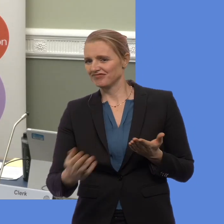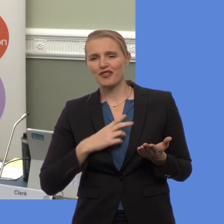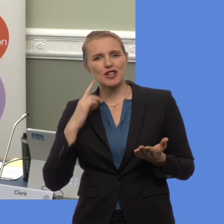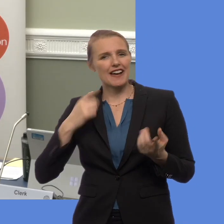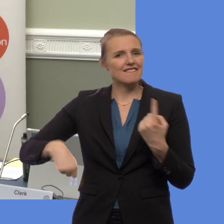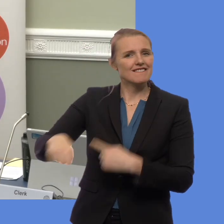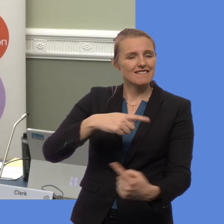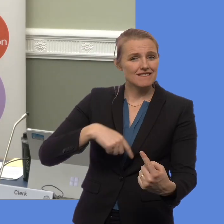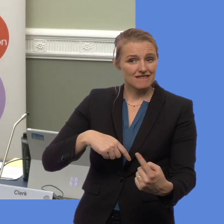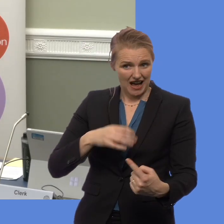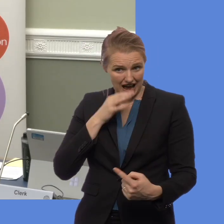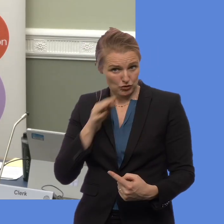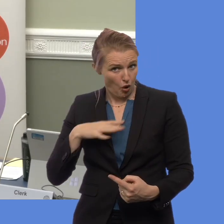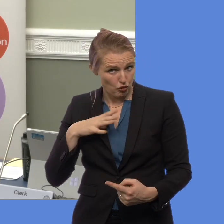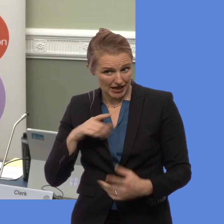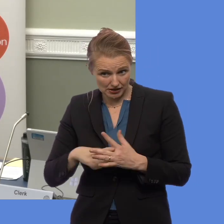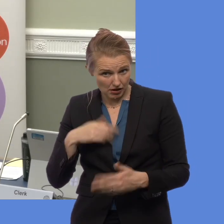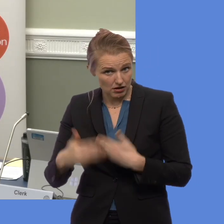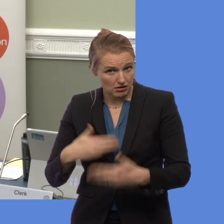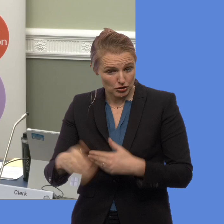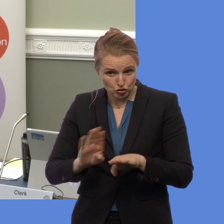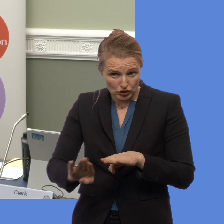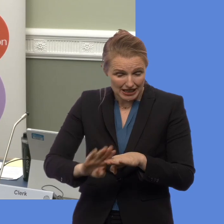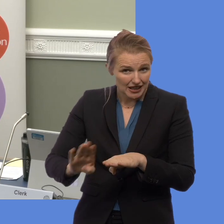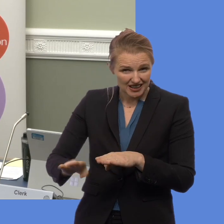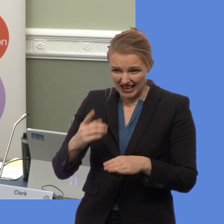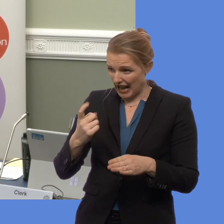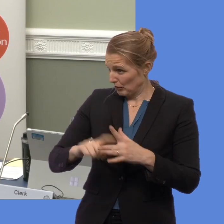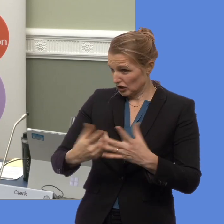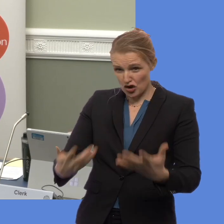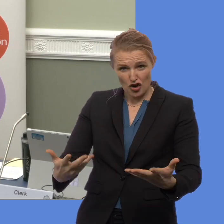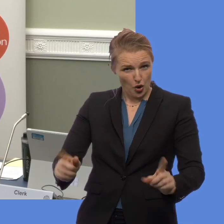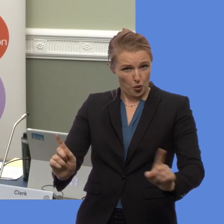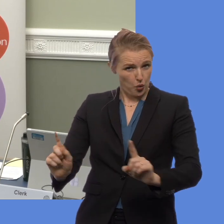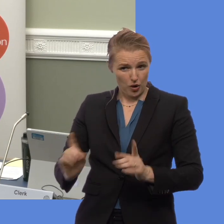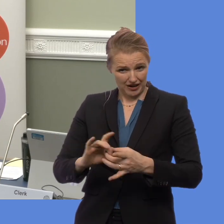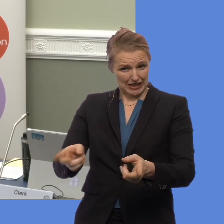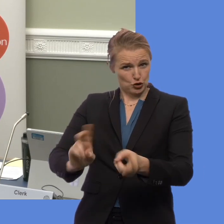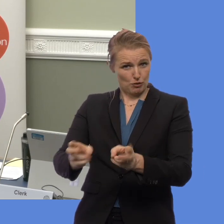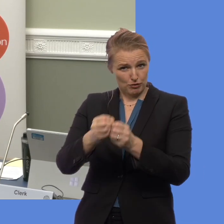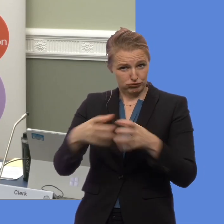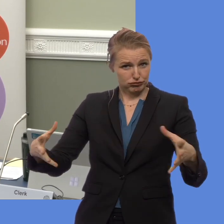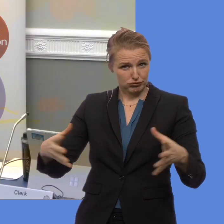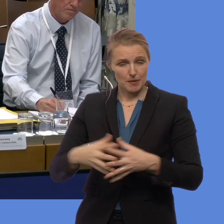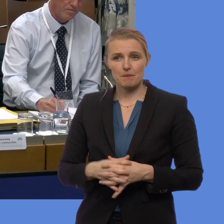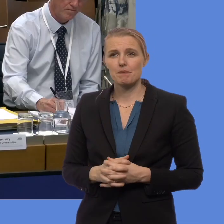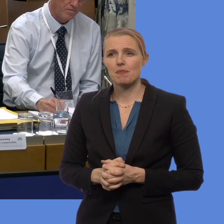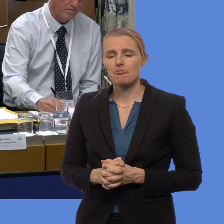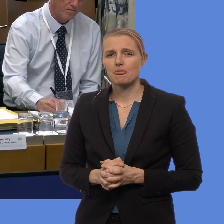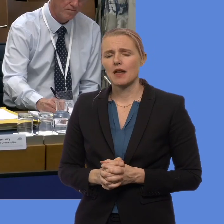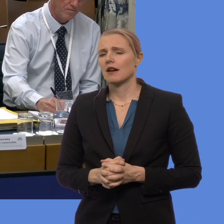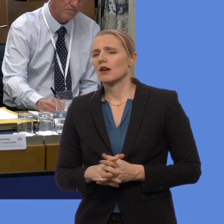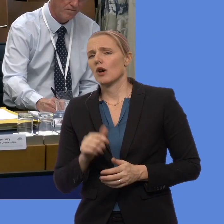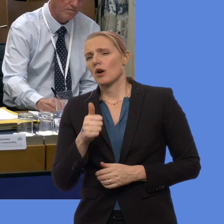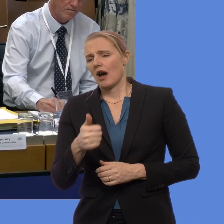is that work underway in terms of doing that training? Can that start now? Is that being considered? How are we managing? I will answer the second part. I'll perhaps